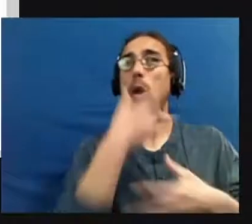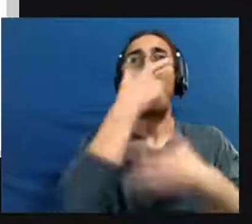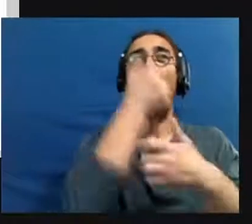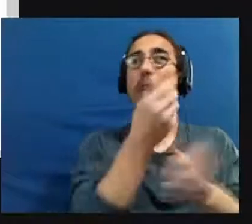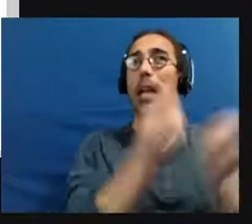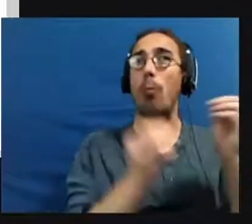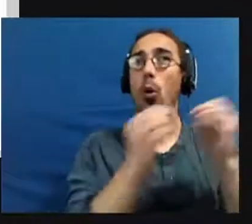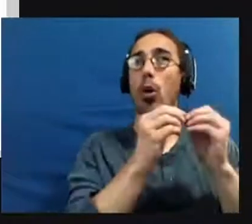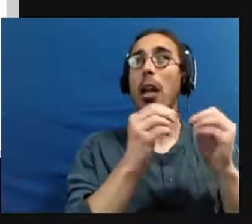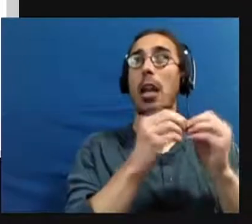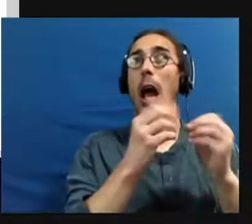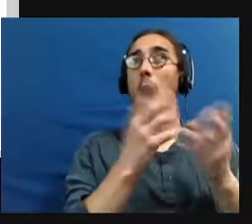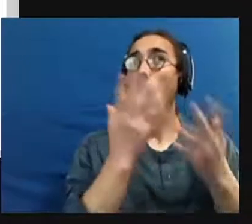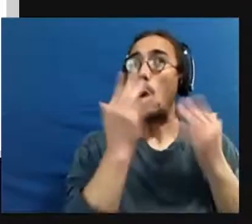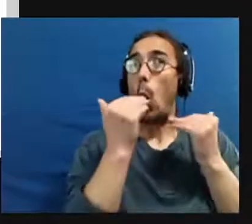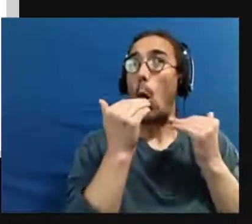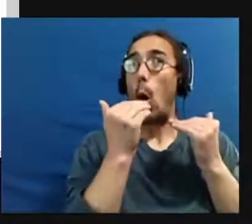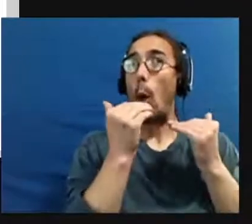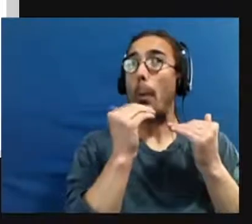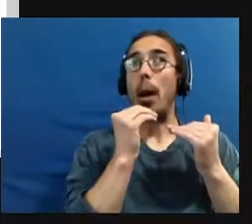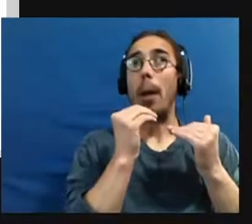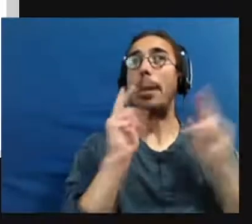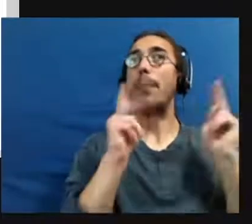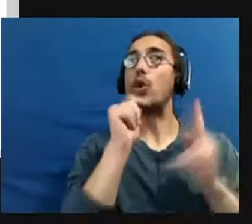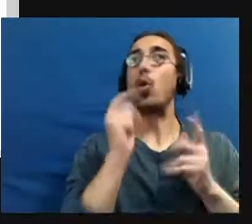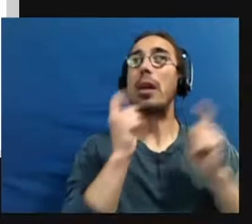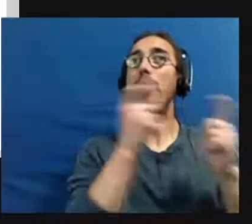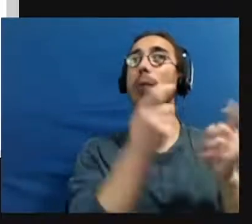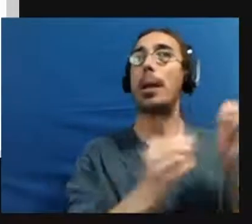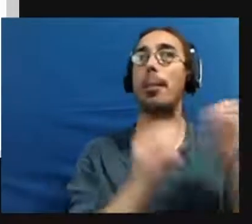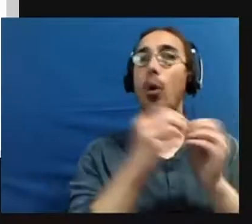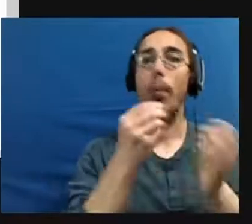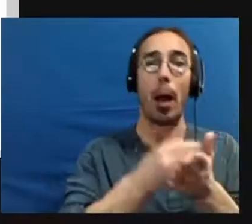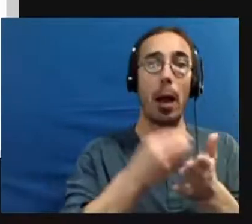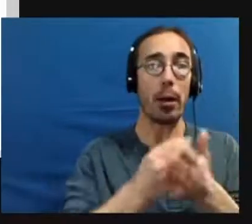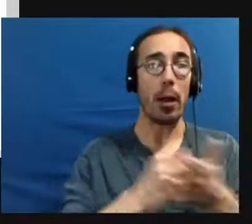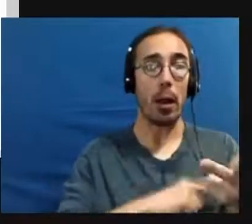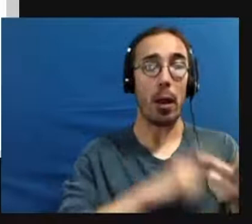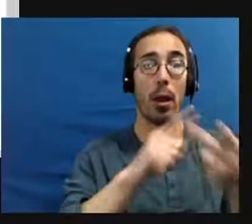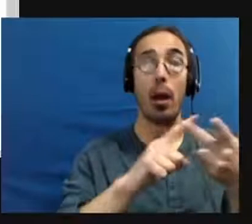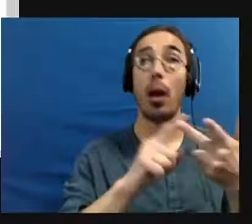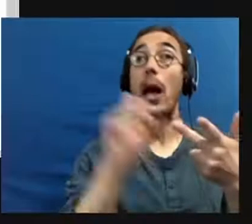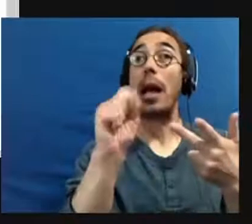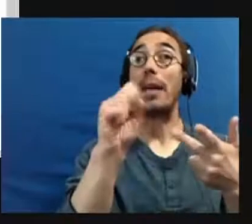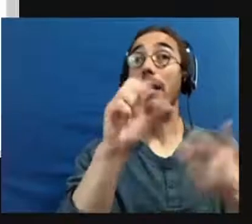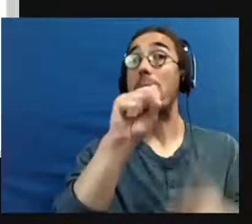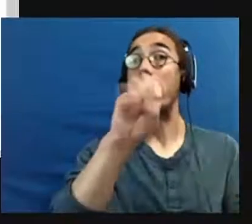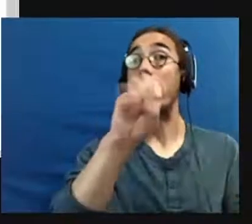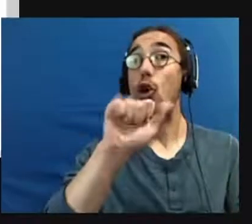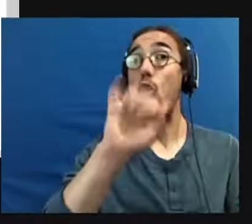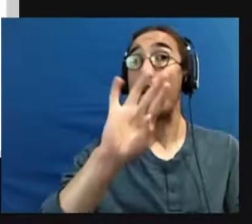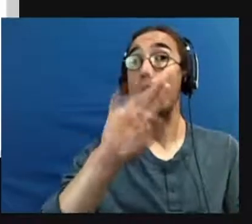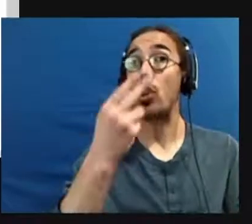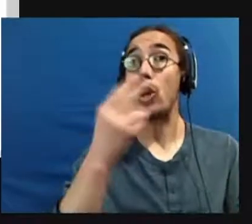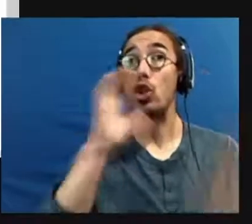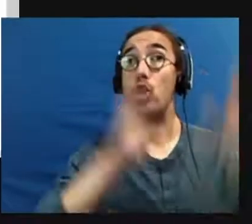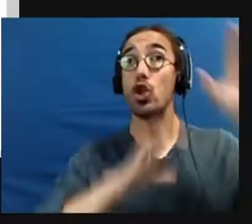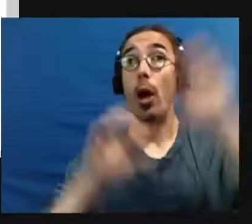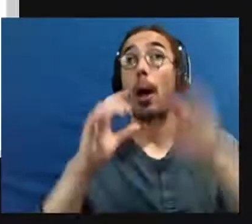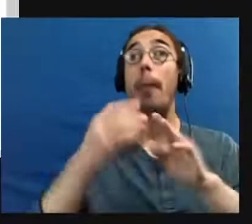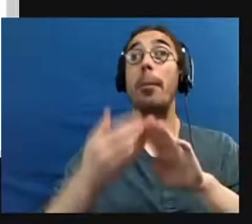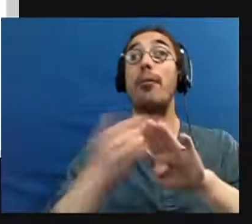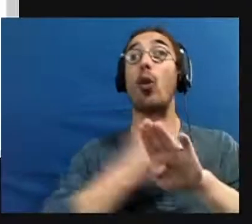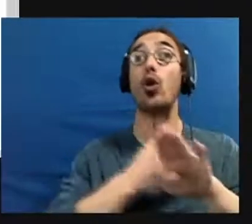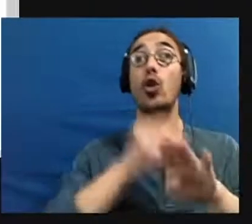them gives them any money. The third S is search. So before you start to spout off about what you've